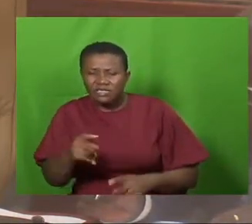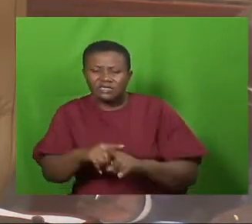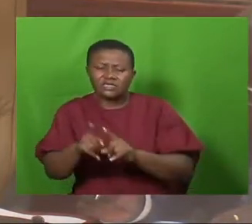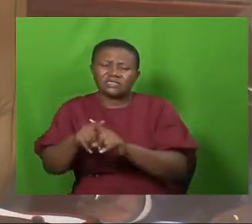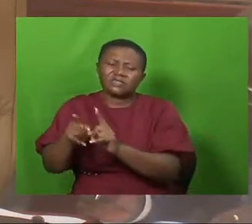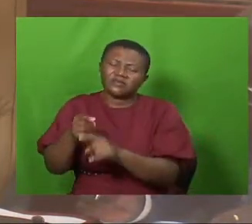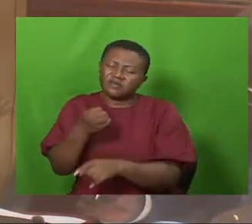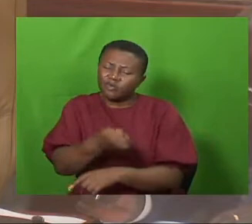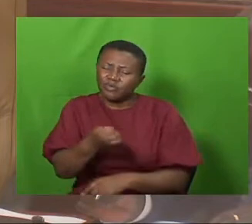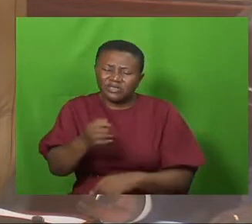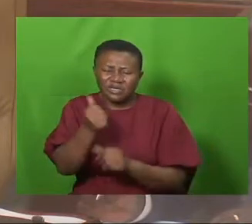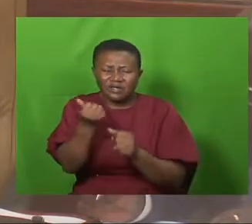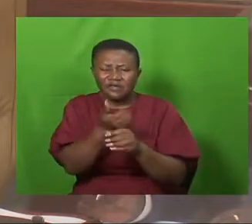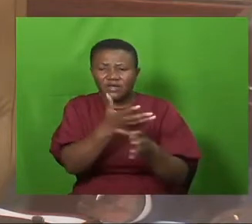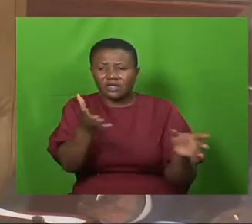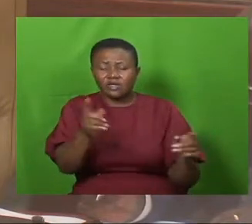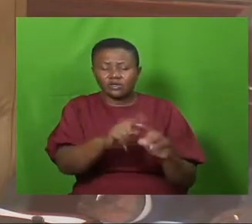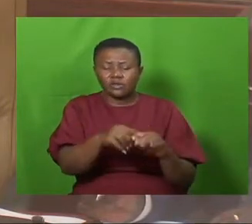people.